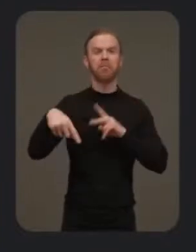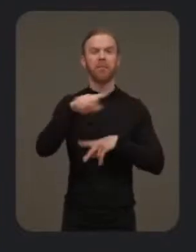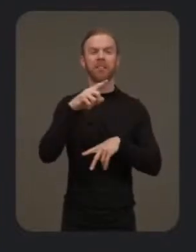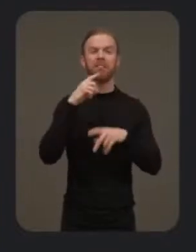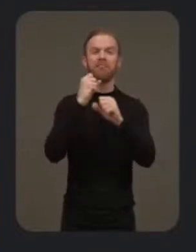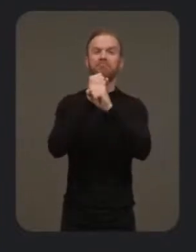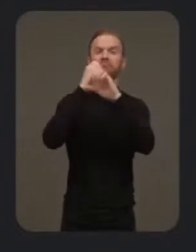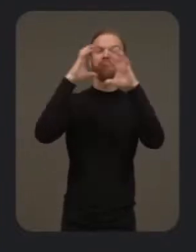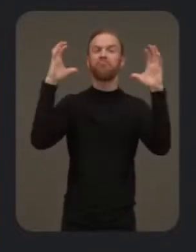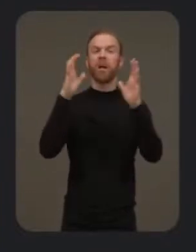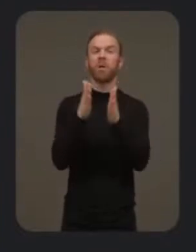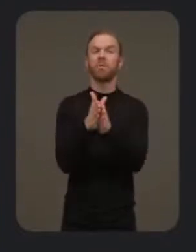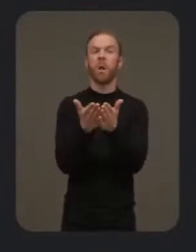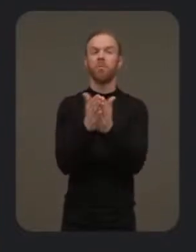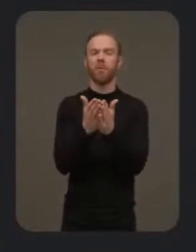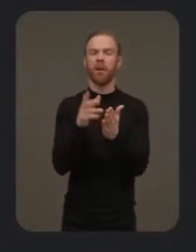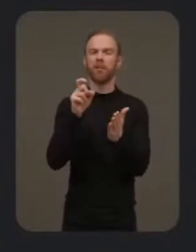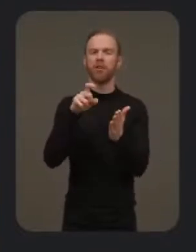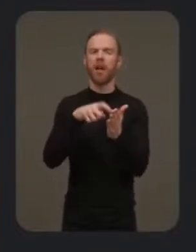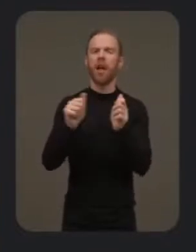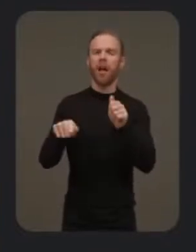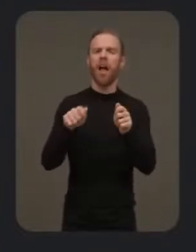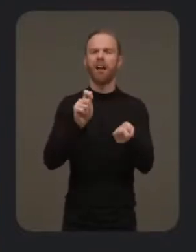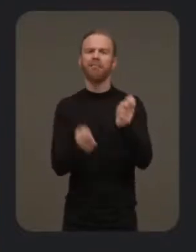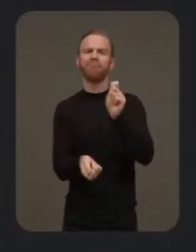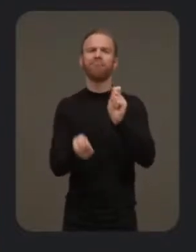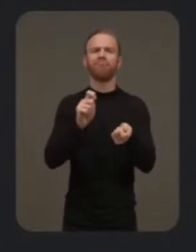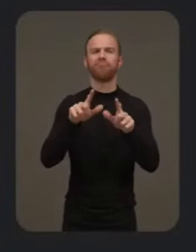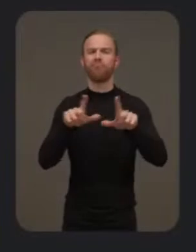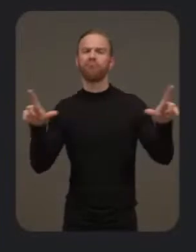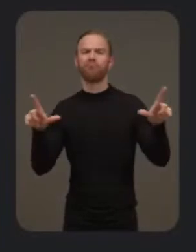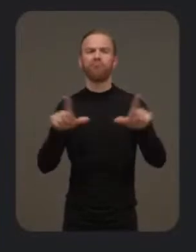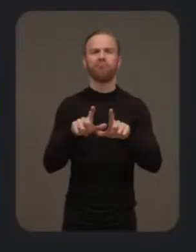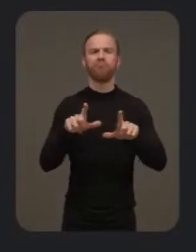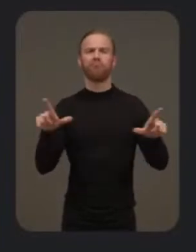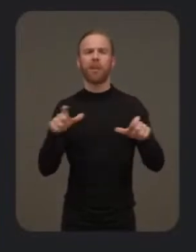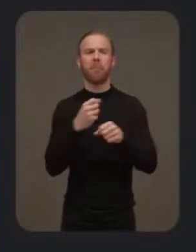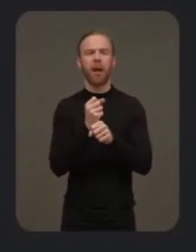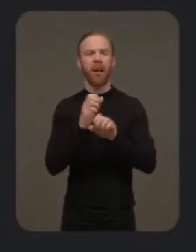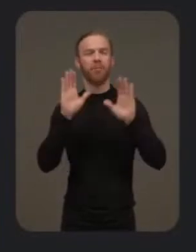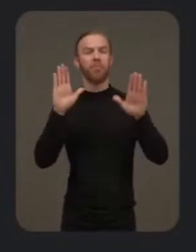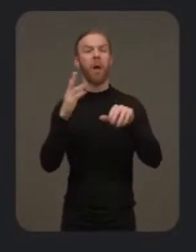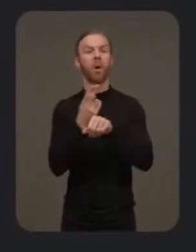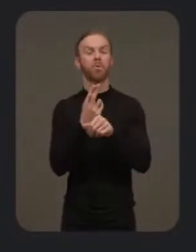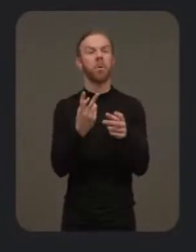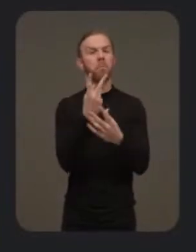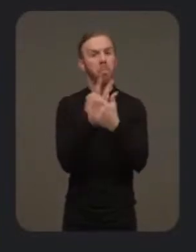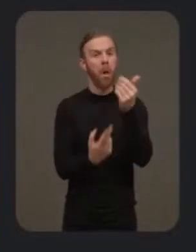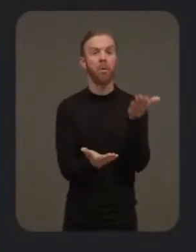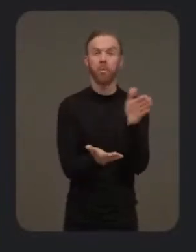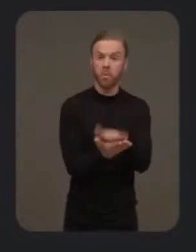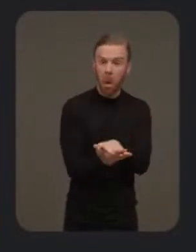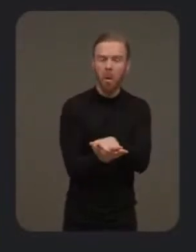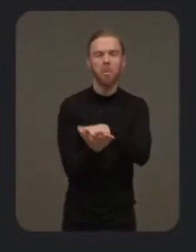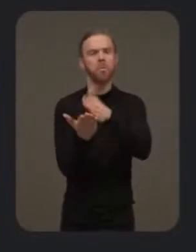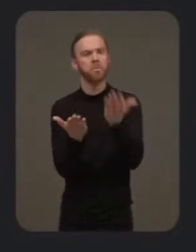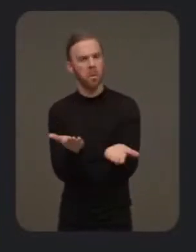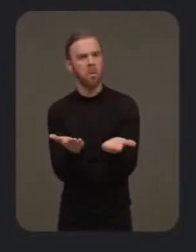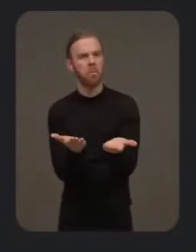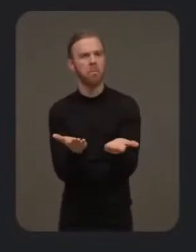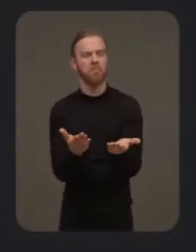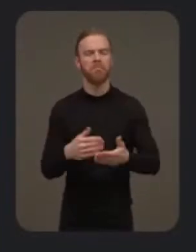Foldable should have a versatile form factor, making it great to use both folded and